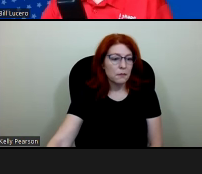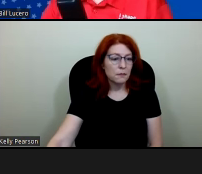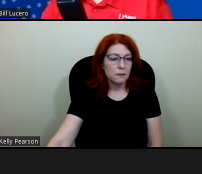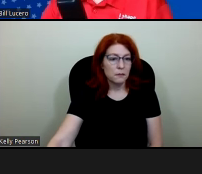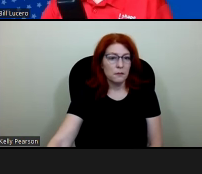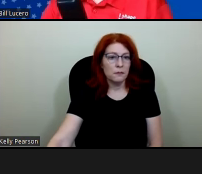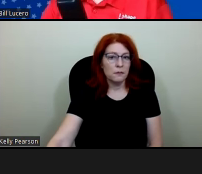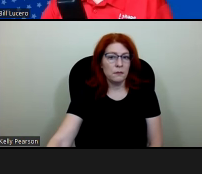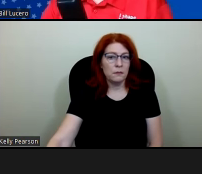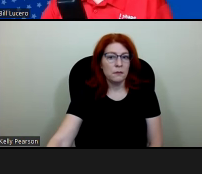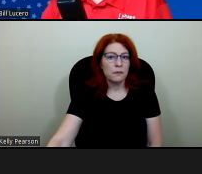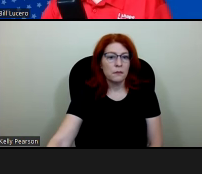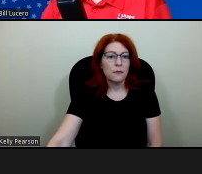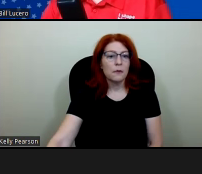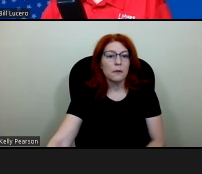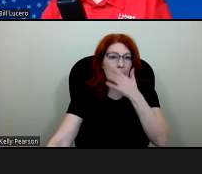All right, Bill, let's give the answer.